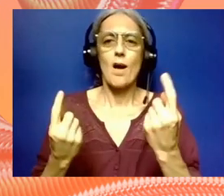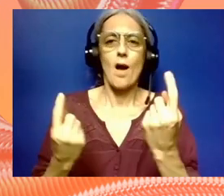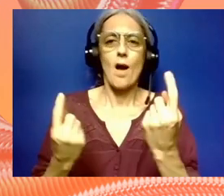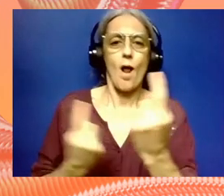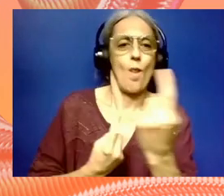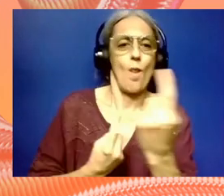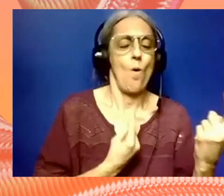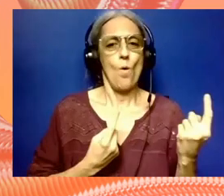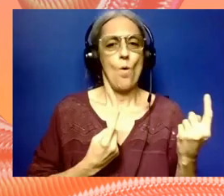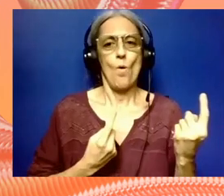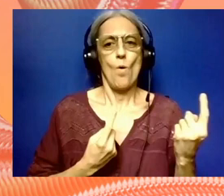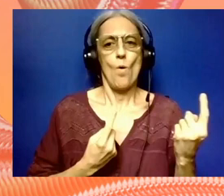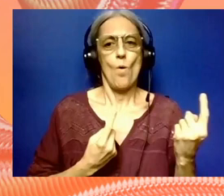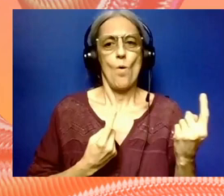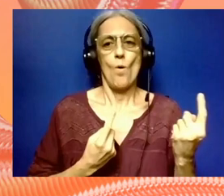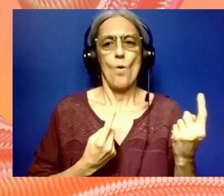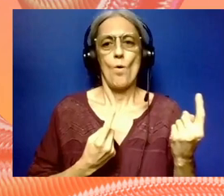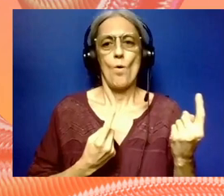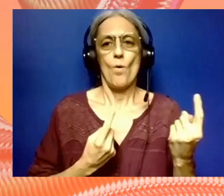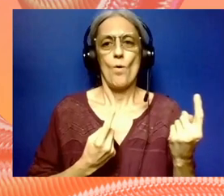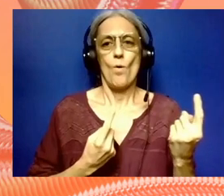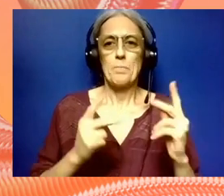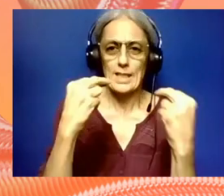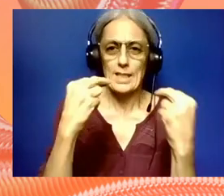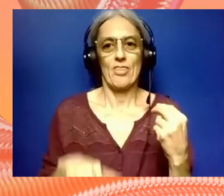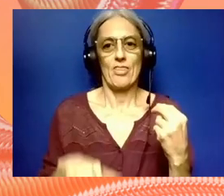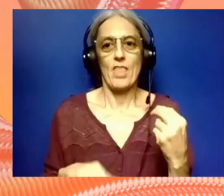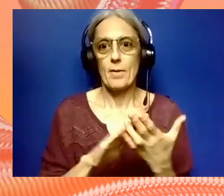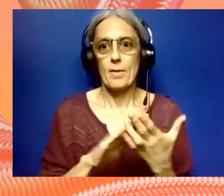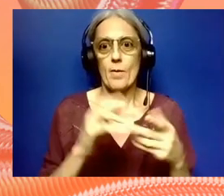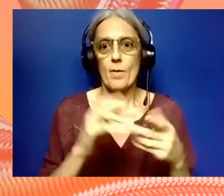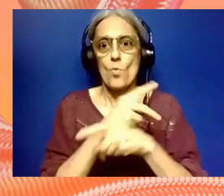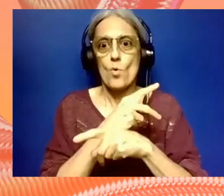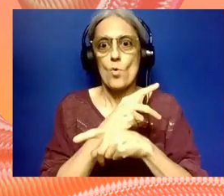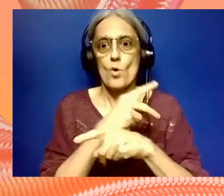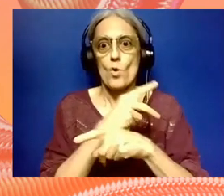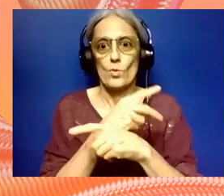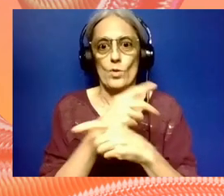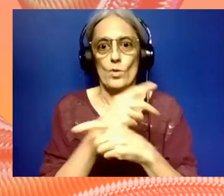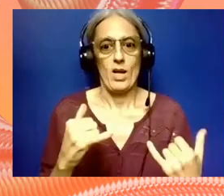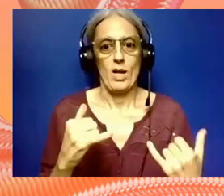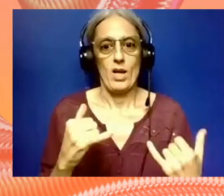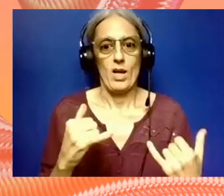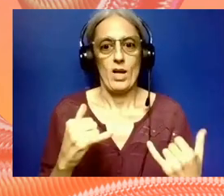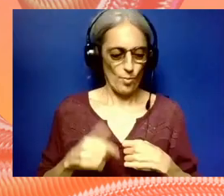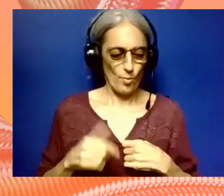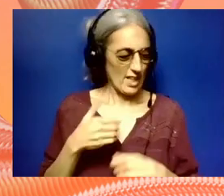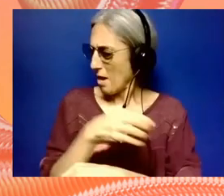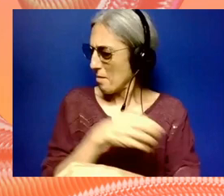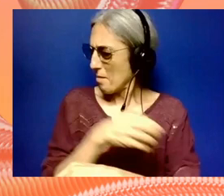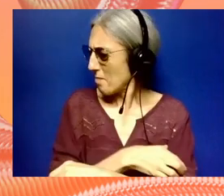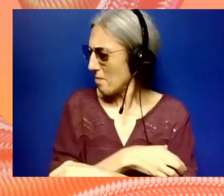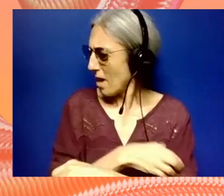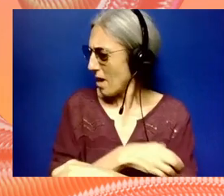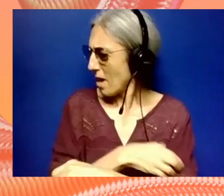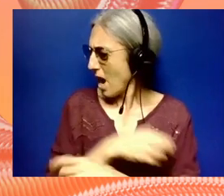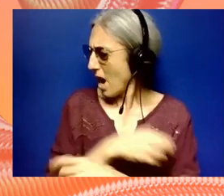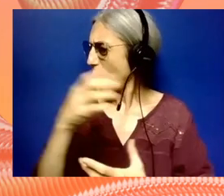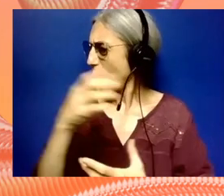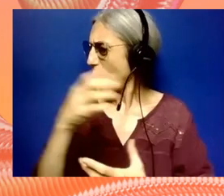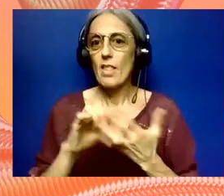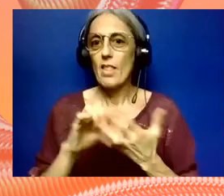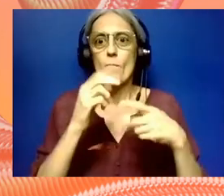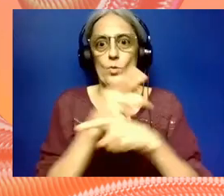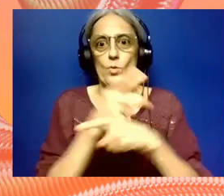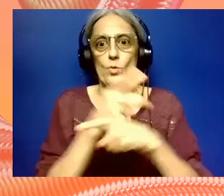thinking that you were supposed to have some power that you don't have, like, that we're, you know, I think that breeds for toxic imagination. And I think right